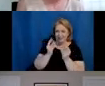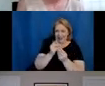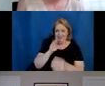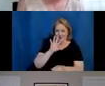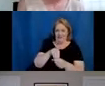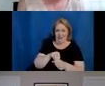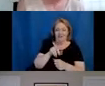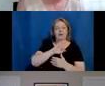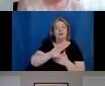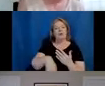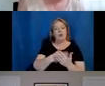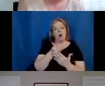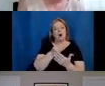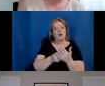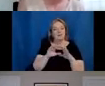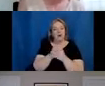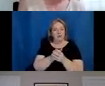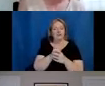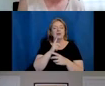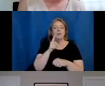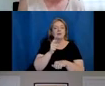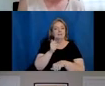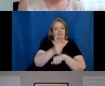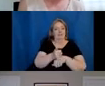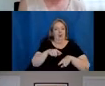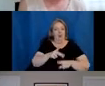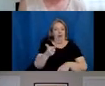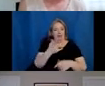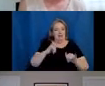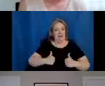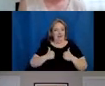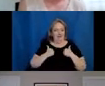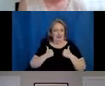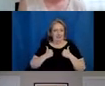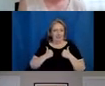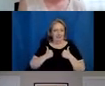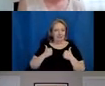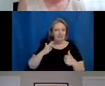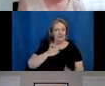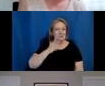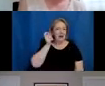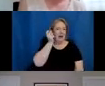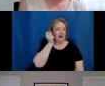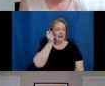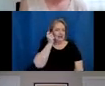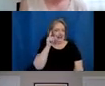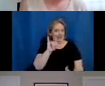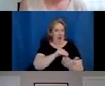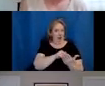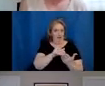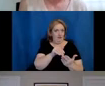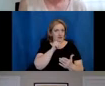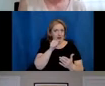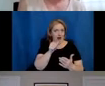whole foundation was planned while both Renee and Chaim were living, which from my understanding is oftentimes not the case for many